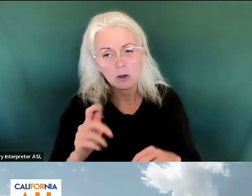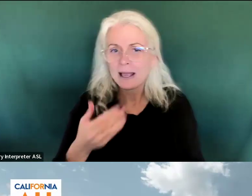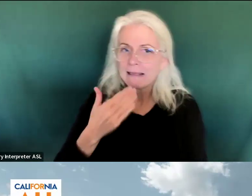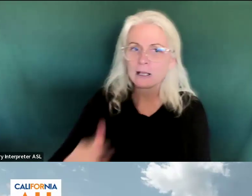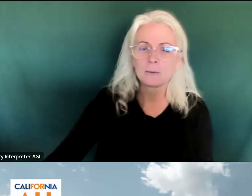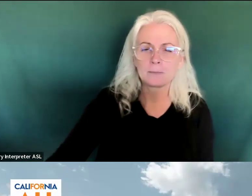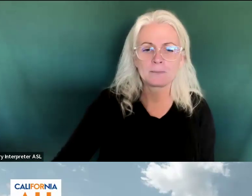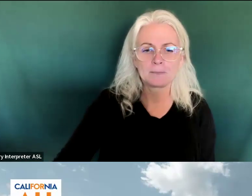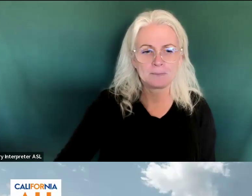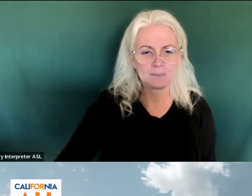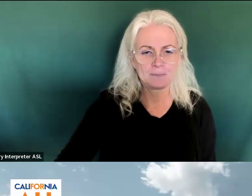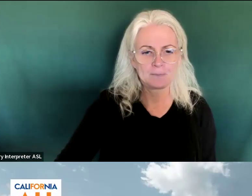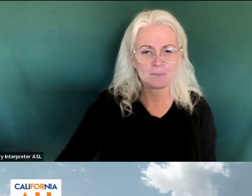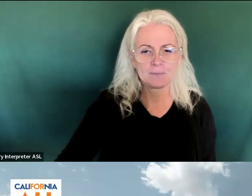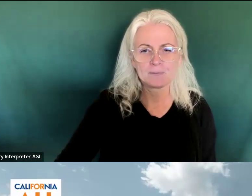thank you.